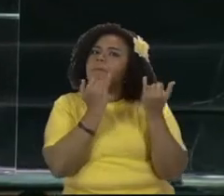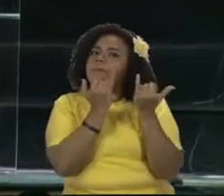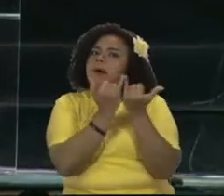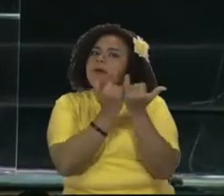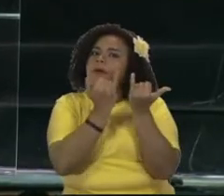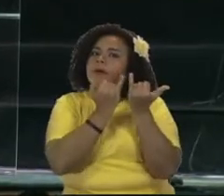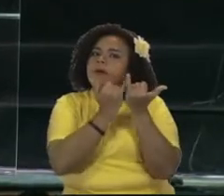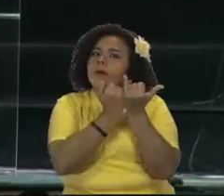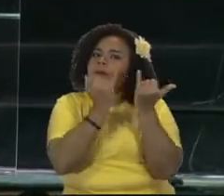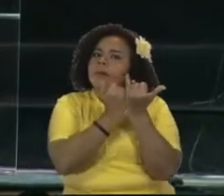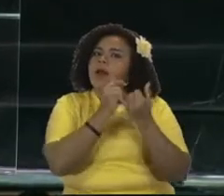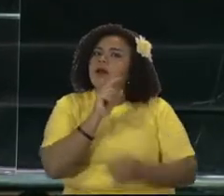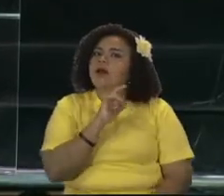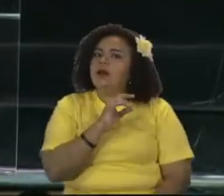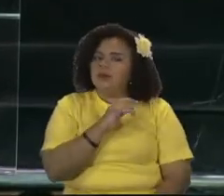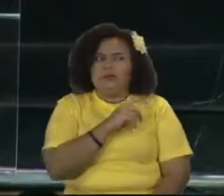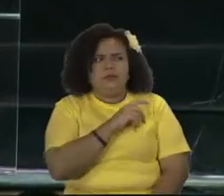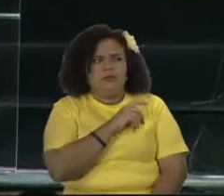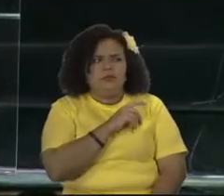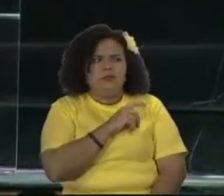must protect